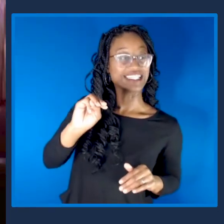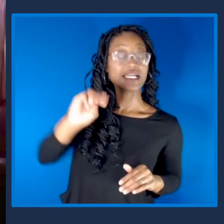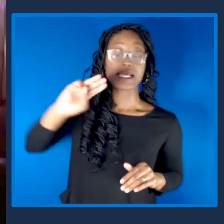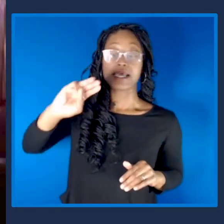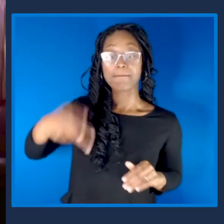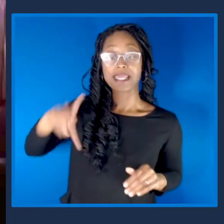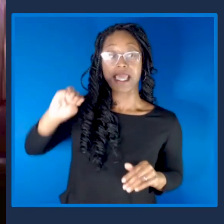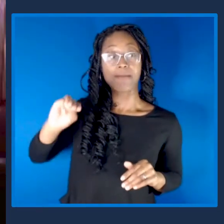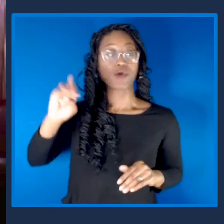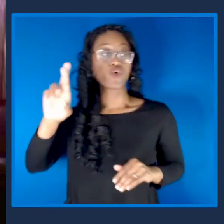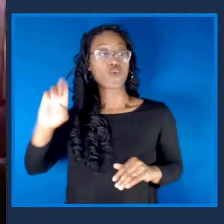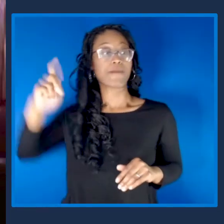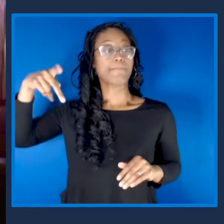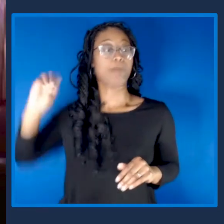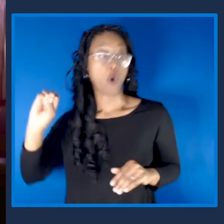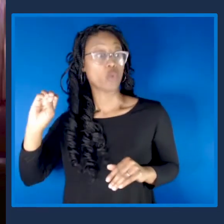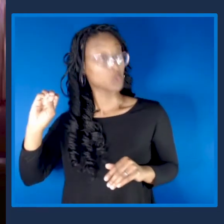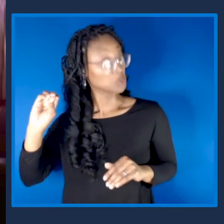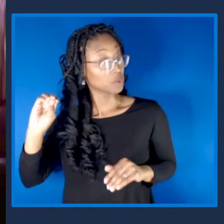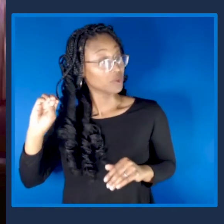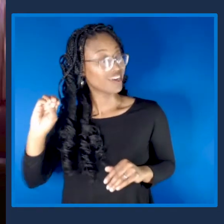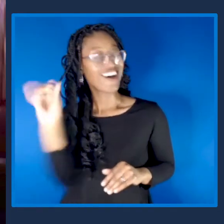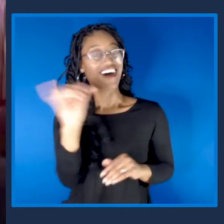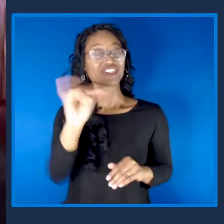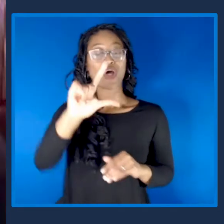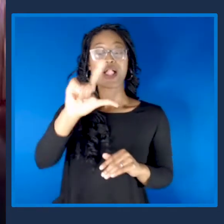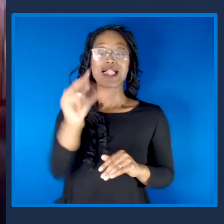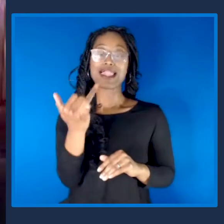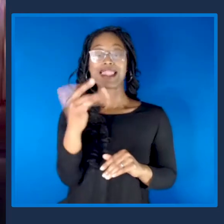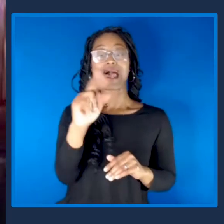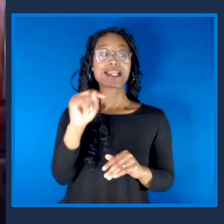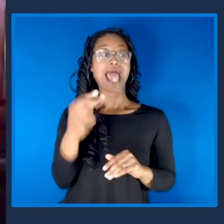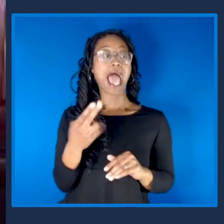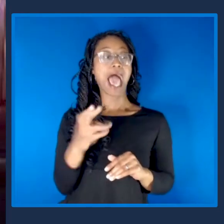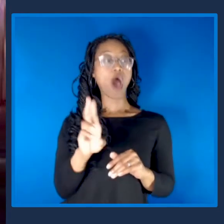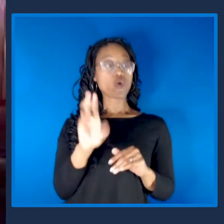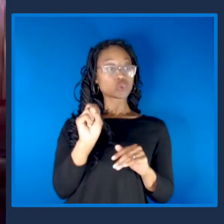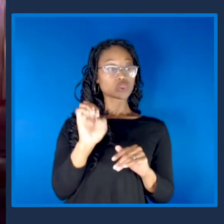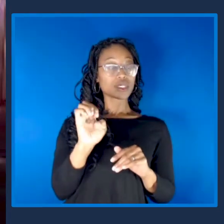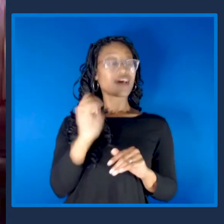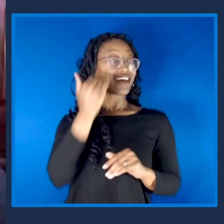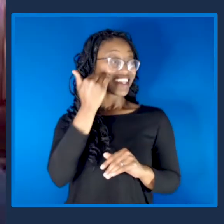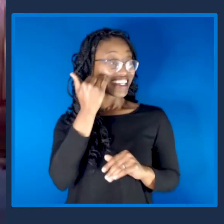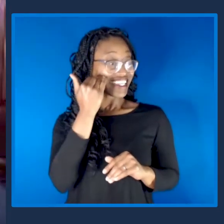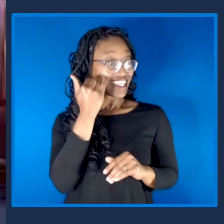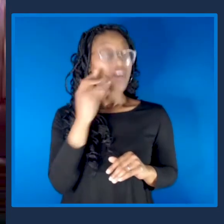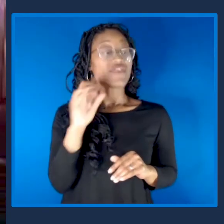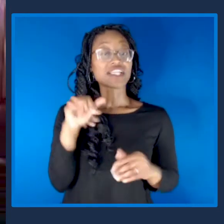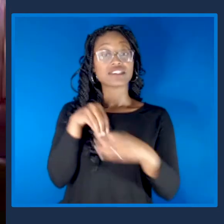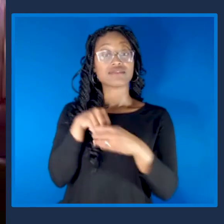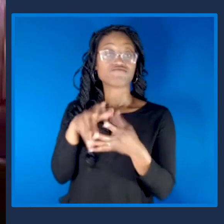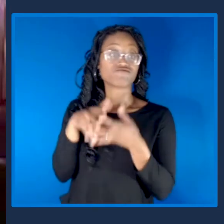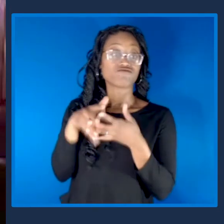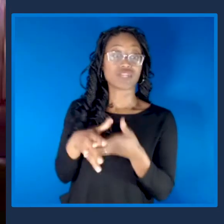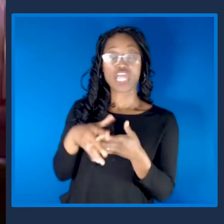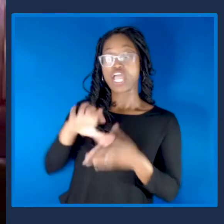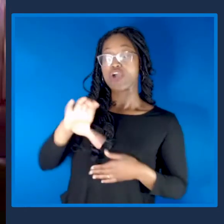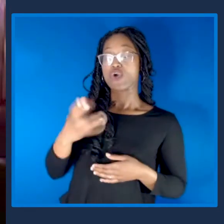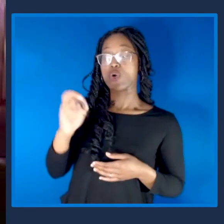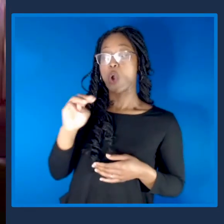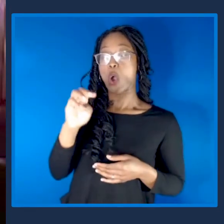repo. Also, Lighthouse, for example, dev tool in Chrome will flag